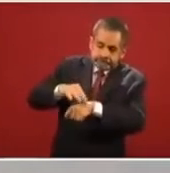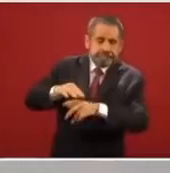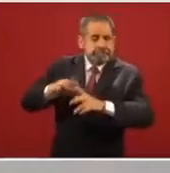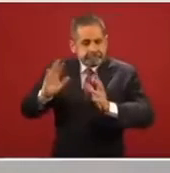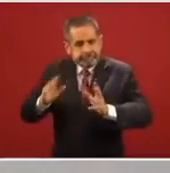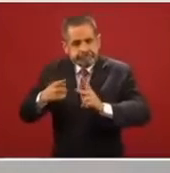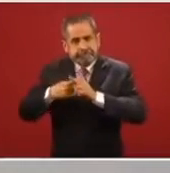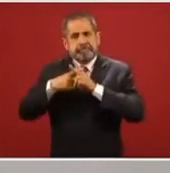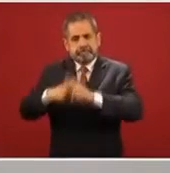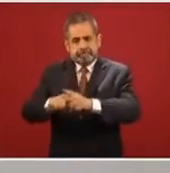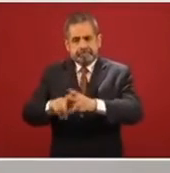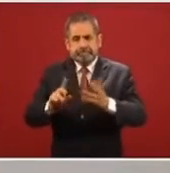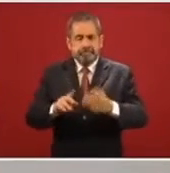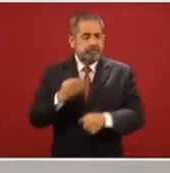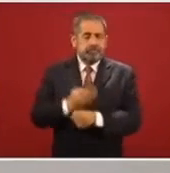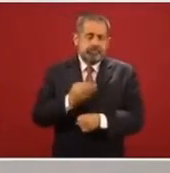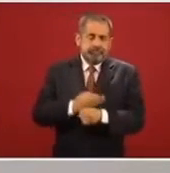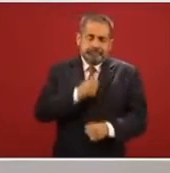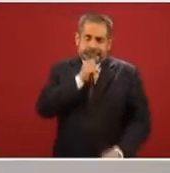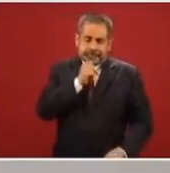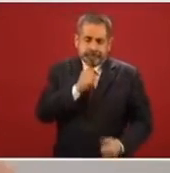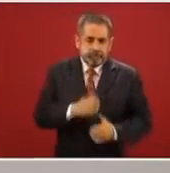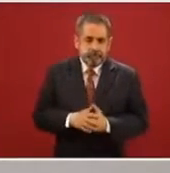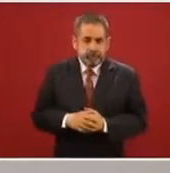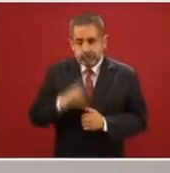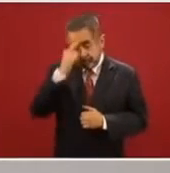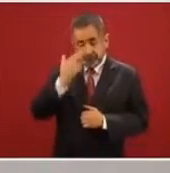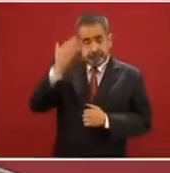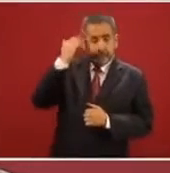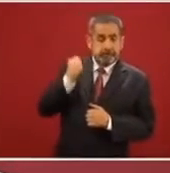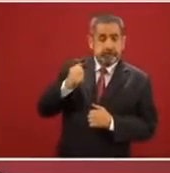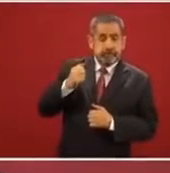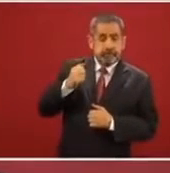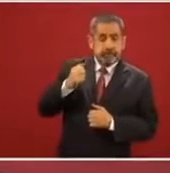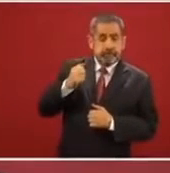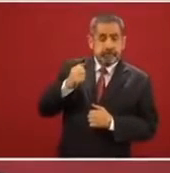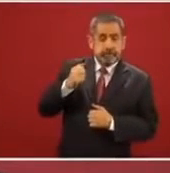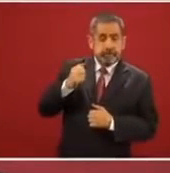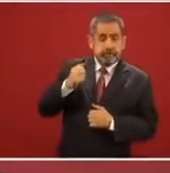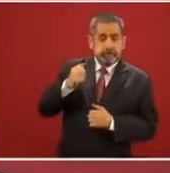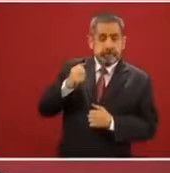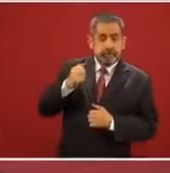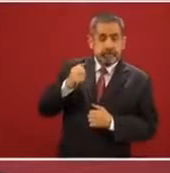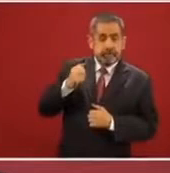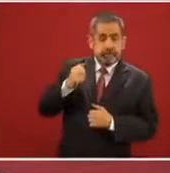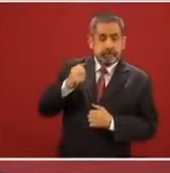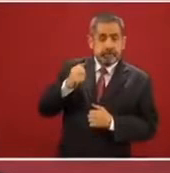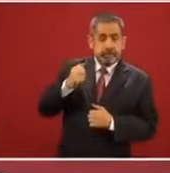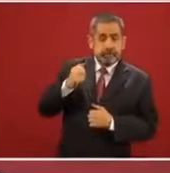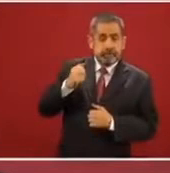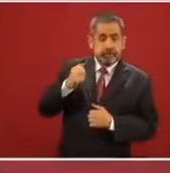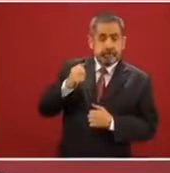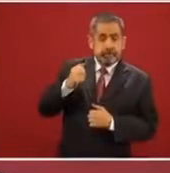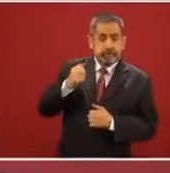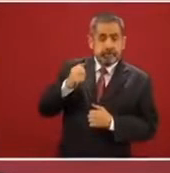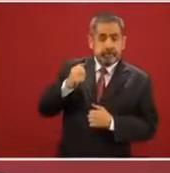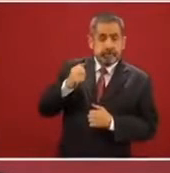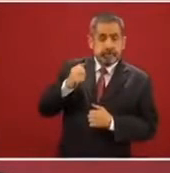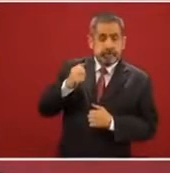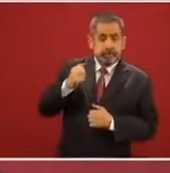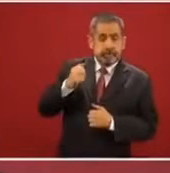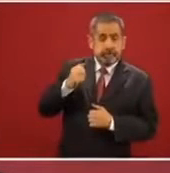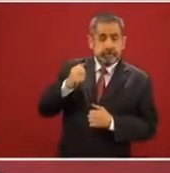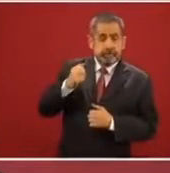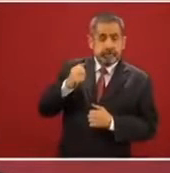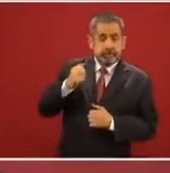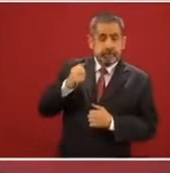también teníamos una epidemia que surgió en la región de Norteamérica Obviously, where we had an epidemic